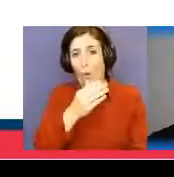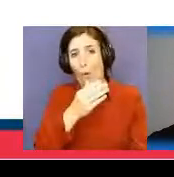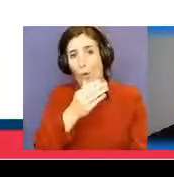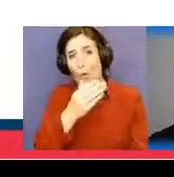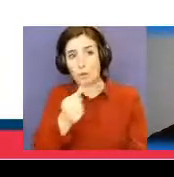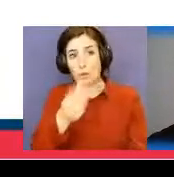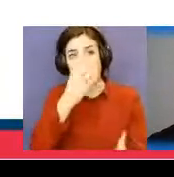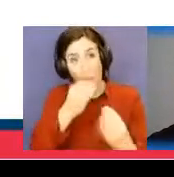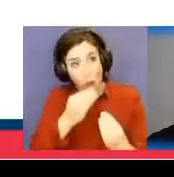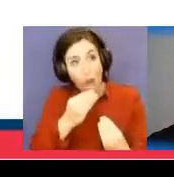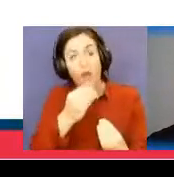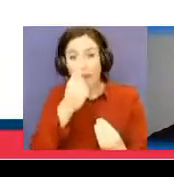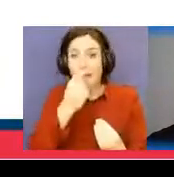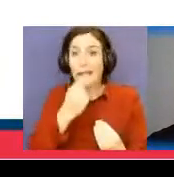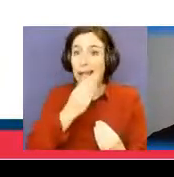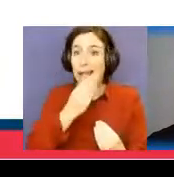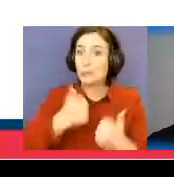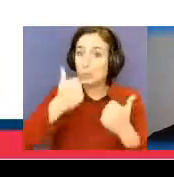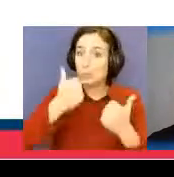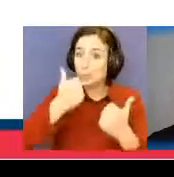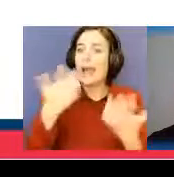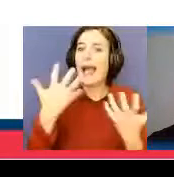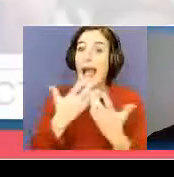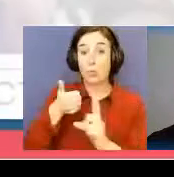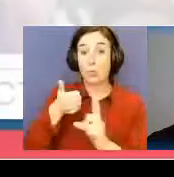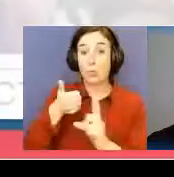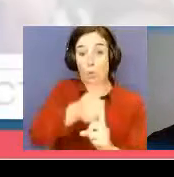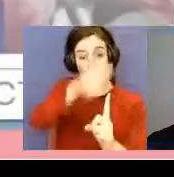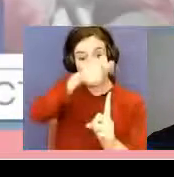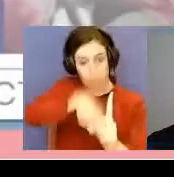can support an individual to become active. Next slide, please.